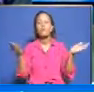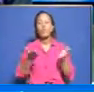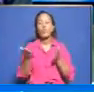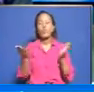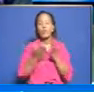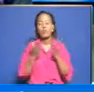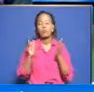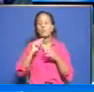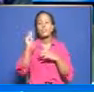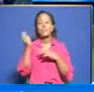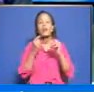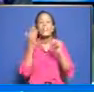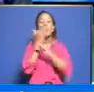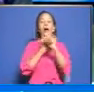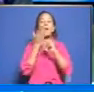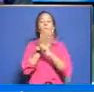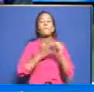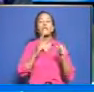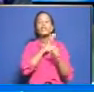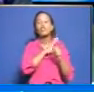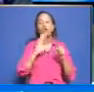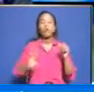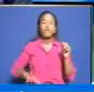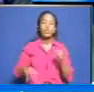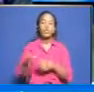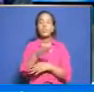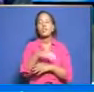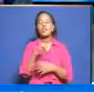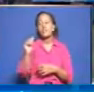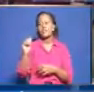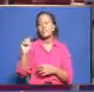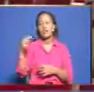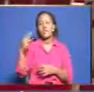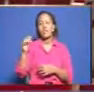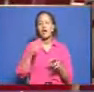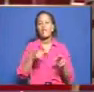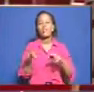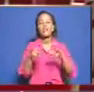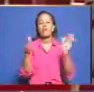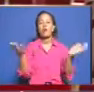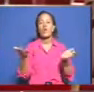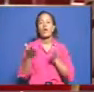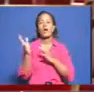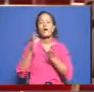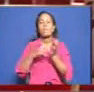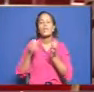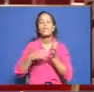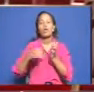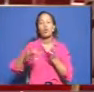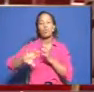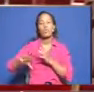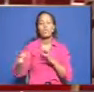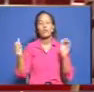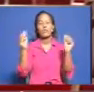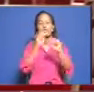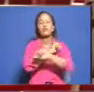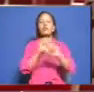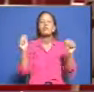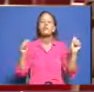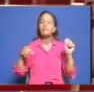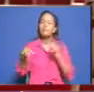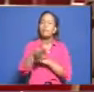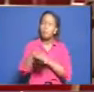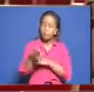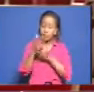the Kenya Meat Commission here based at Athi River, which happens to be Machakos County. And we understand President is already within the